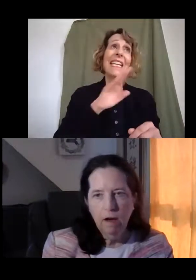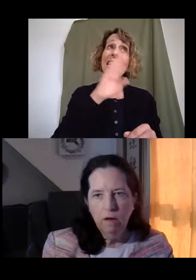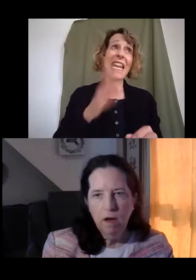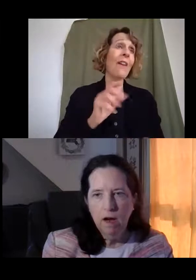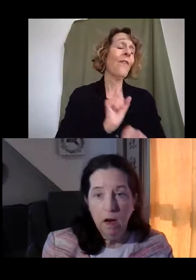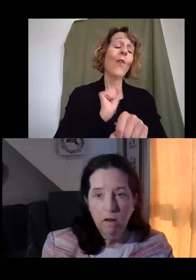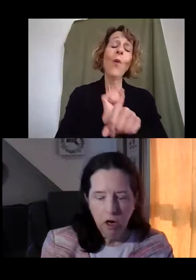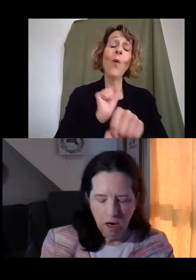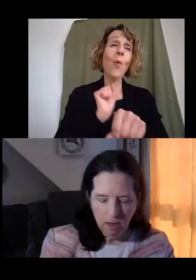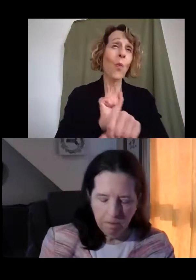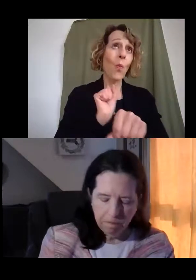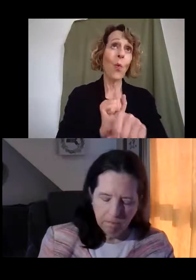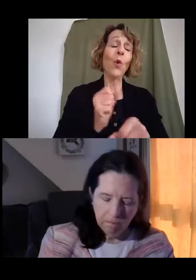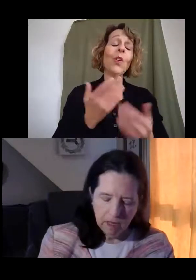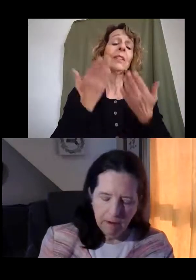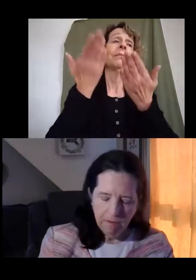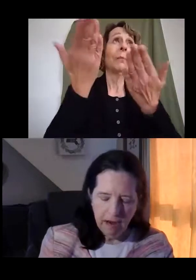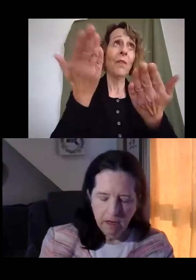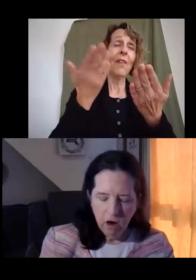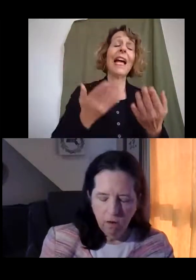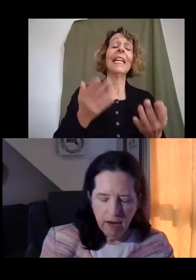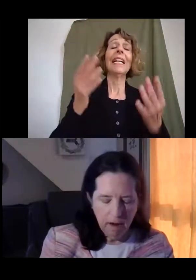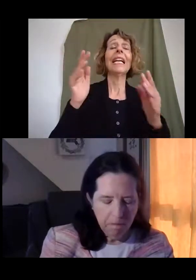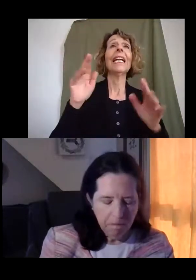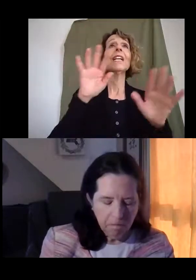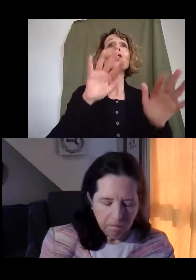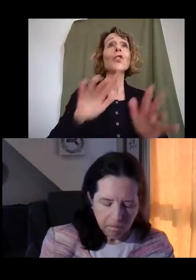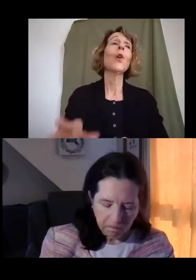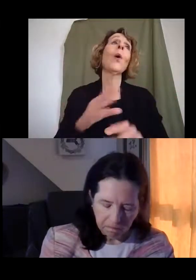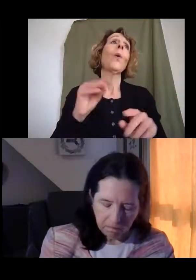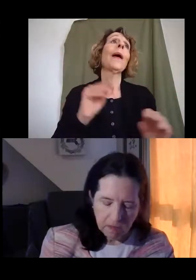I taught, I provided O&M.